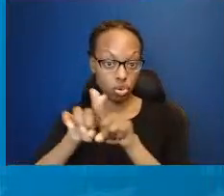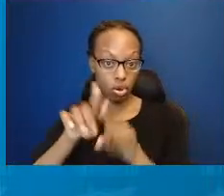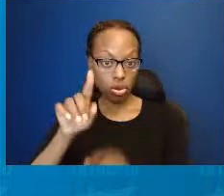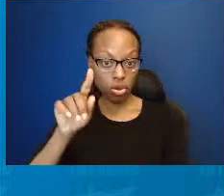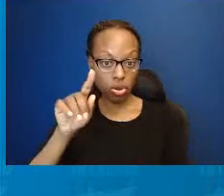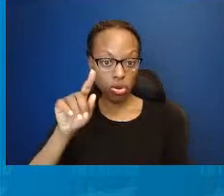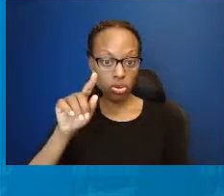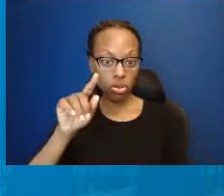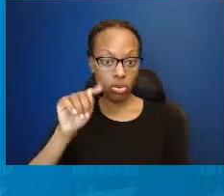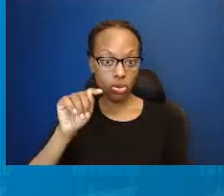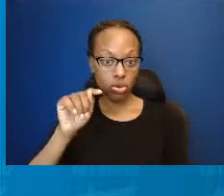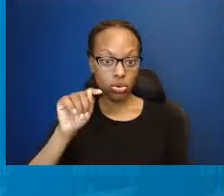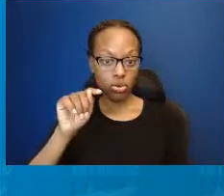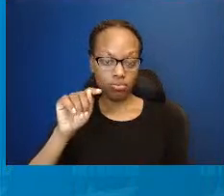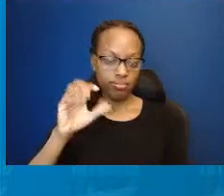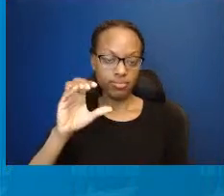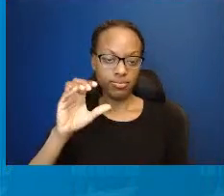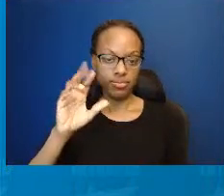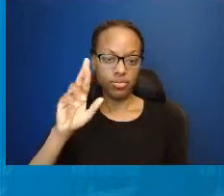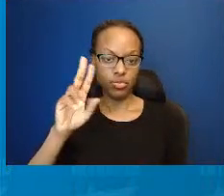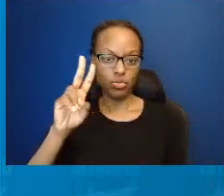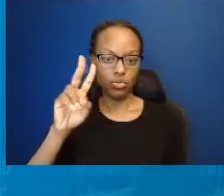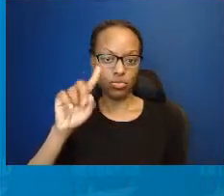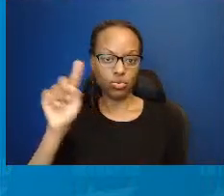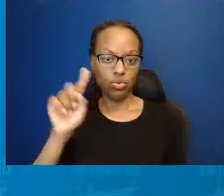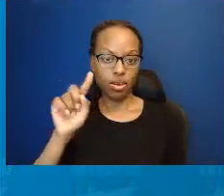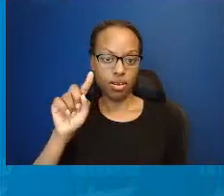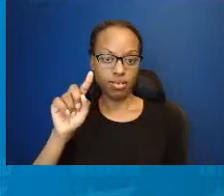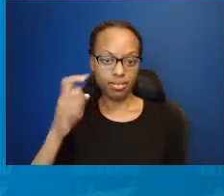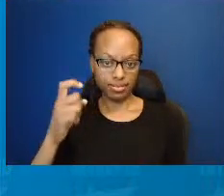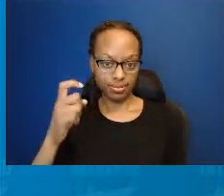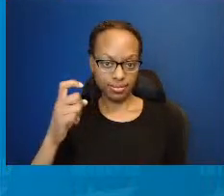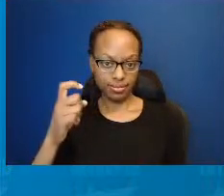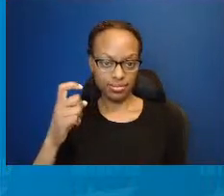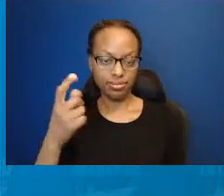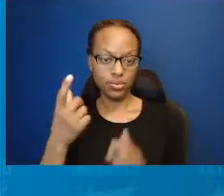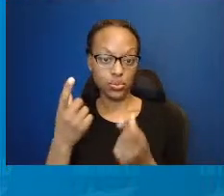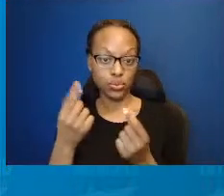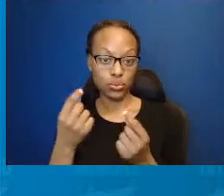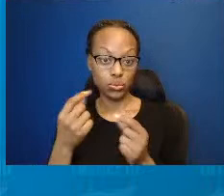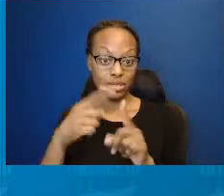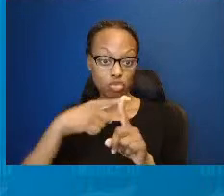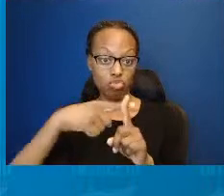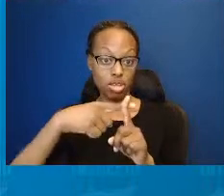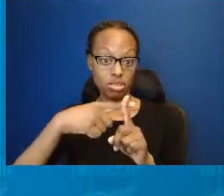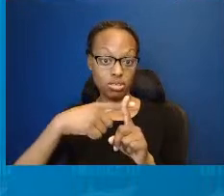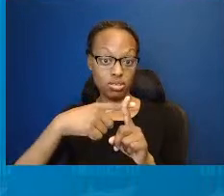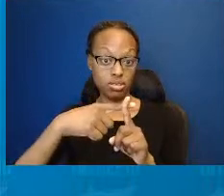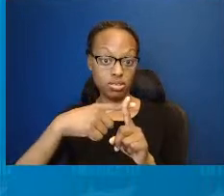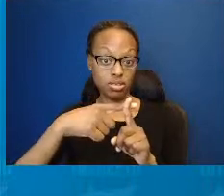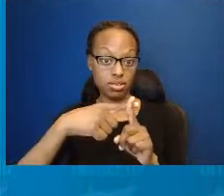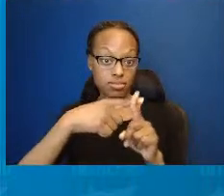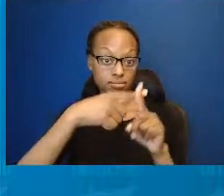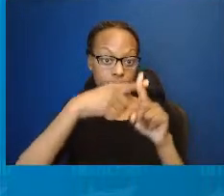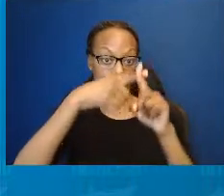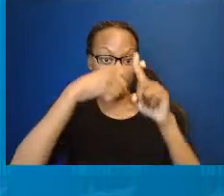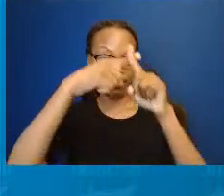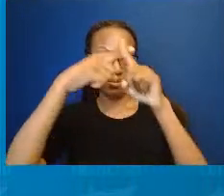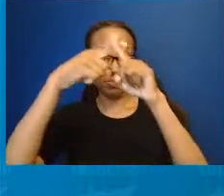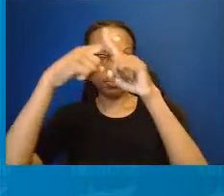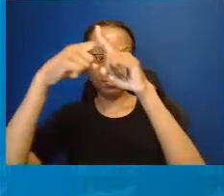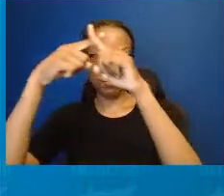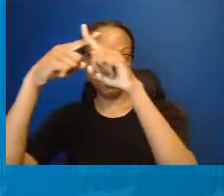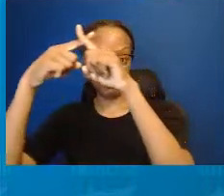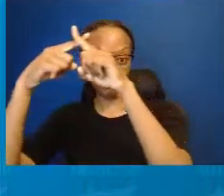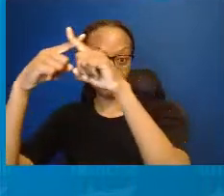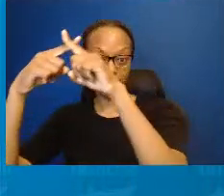does what's called a circumpolar navigation. That means that it goes around the circle of the South Pole. So if we